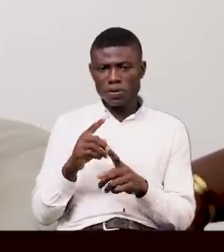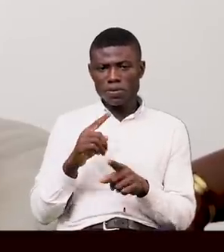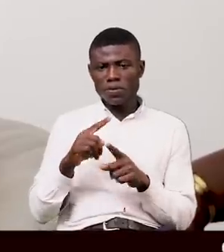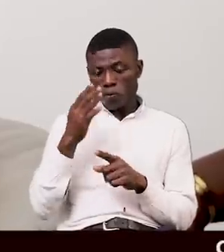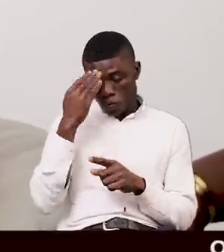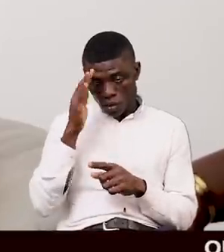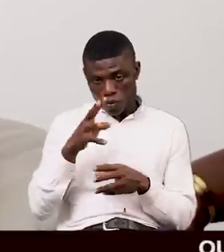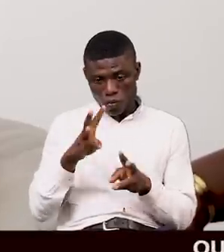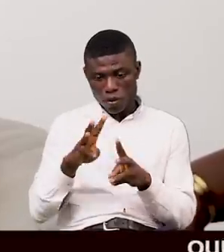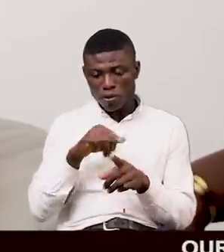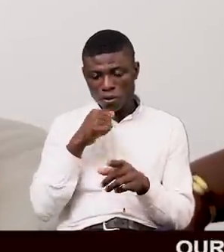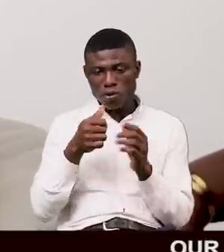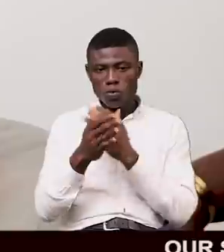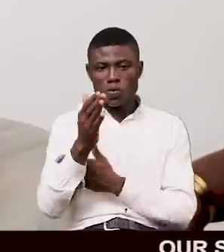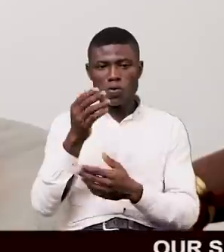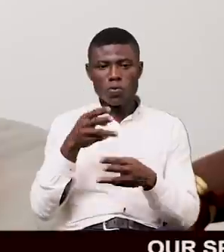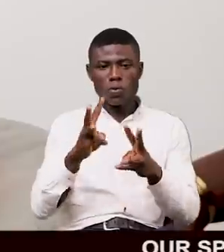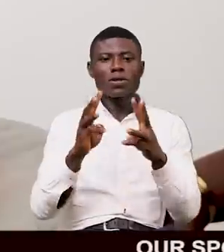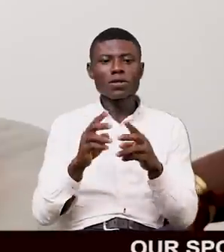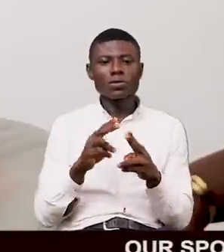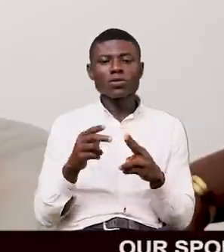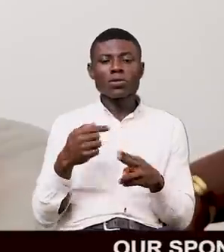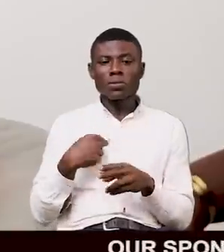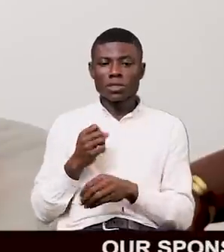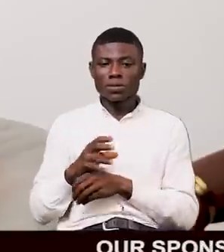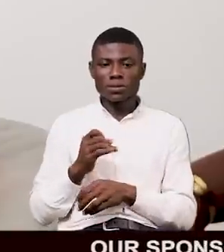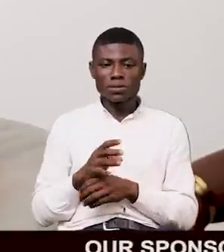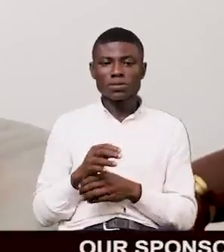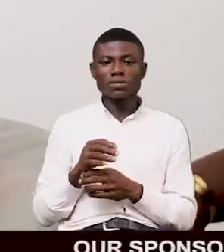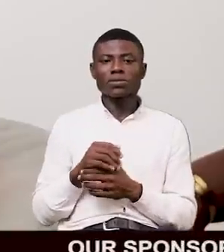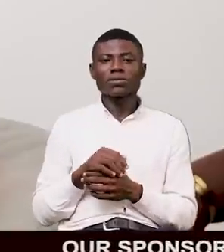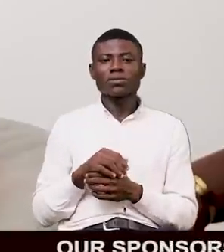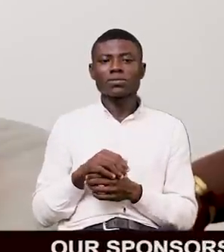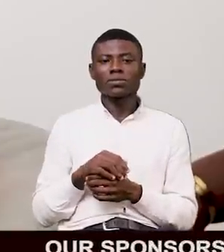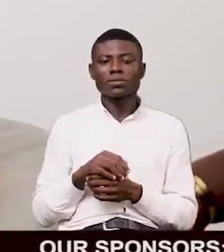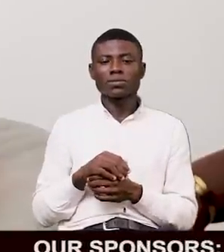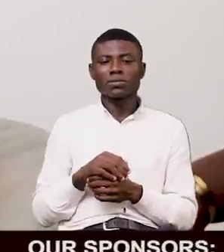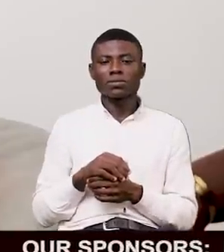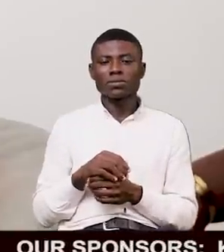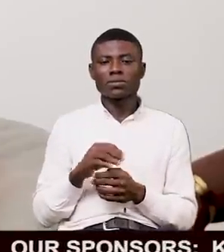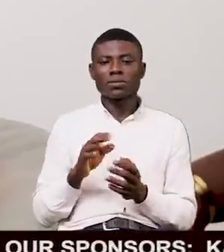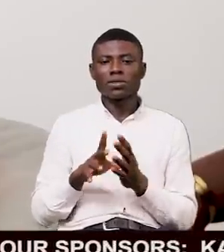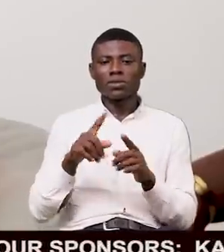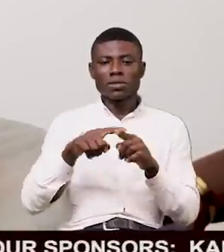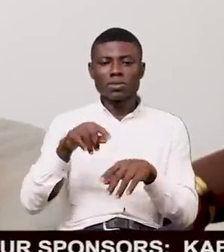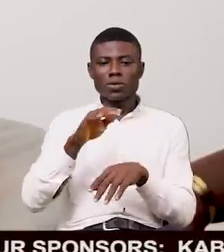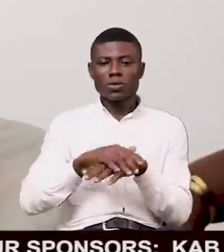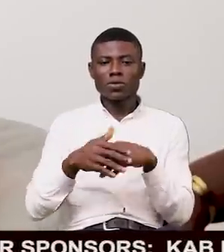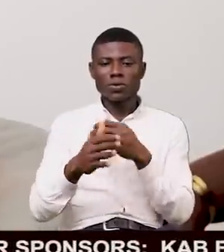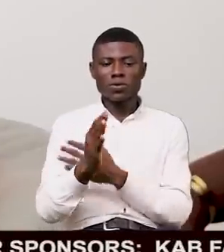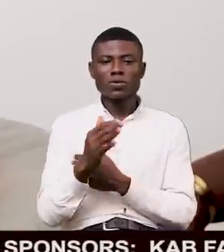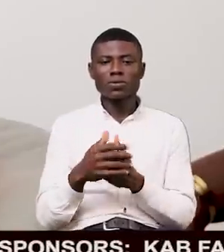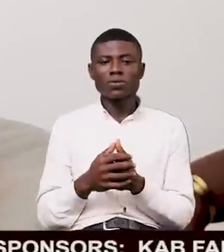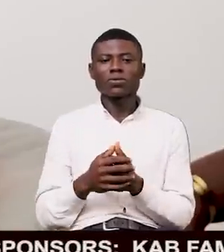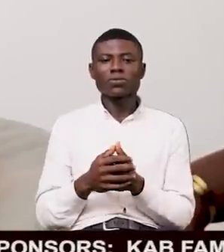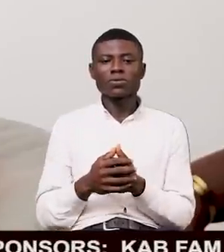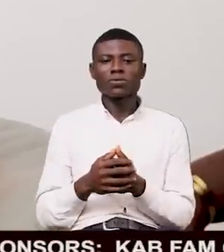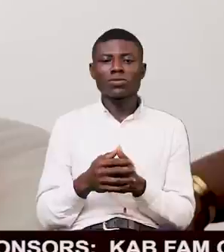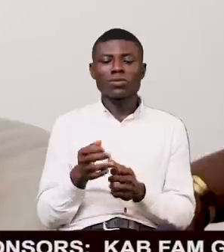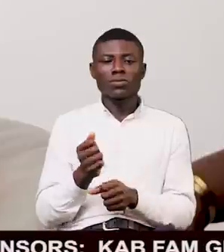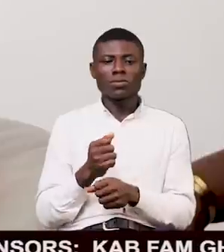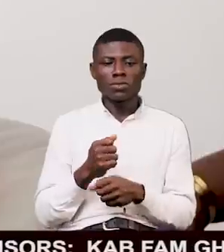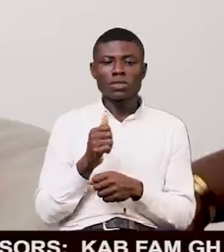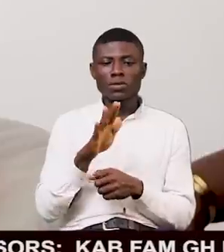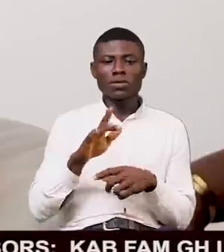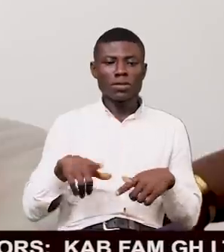kwan no enye nyame akwan ha nti bi tofo pa na u be dan nyame ha ma wa bra bon so